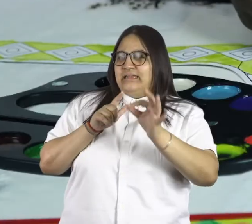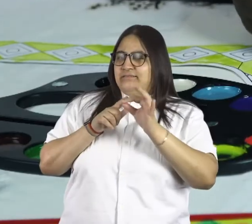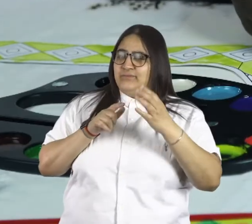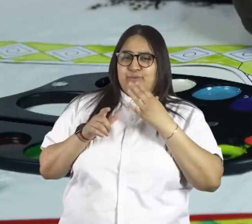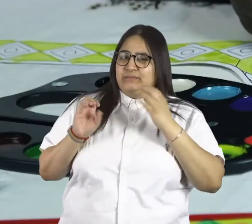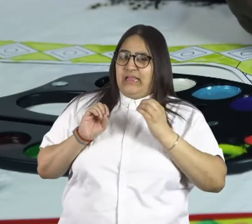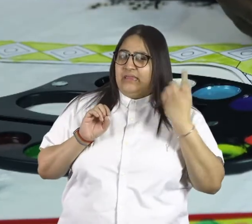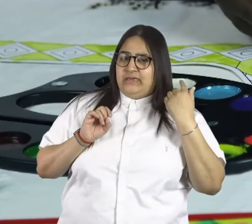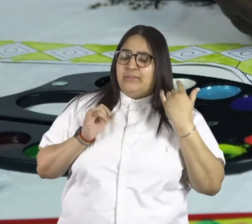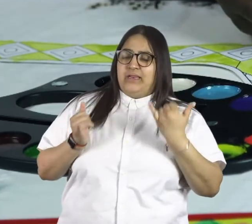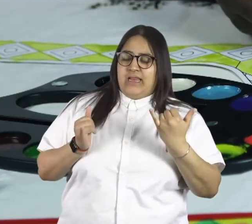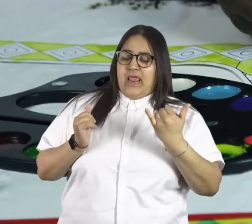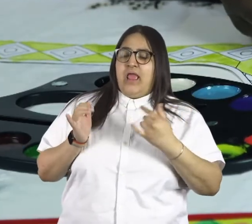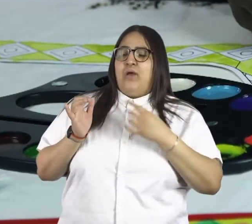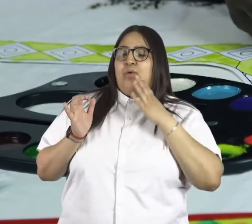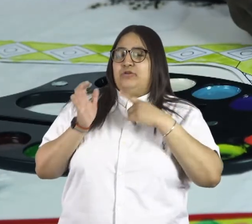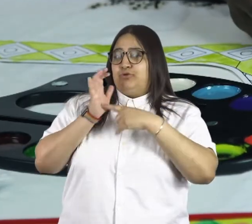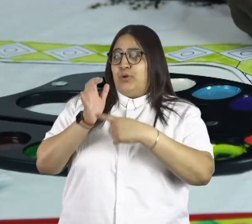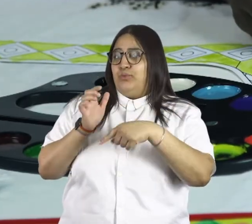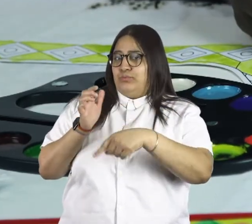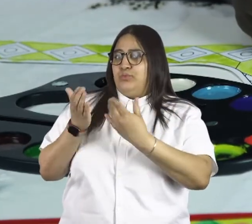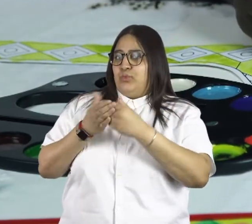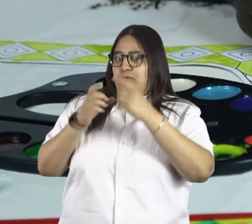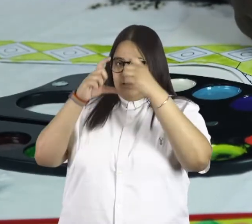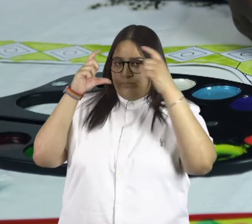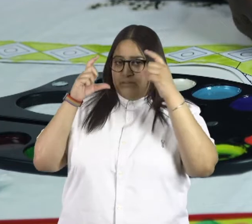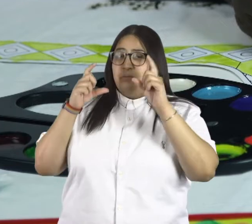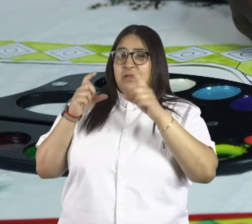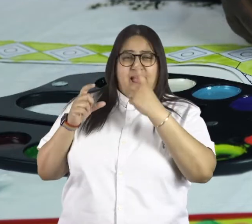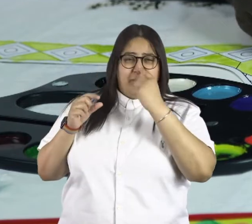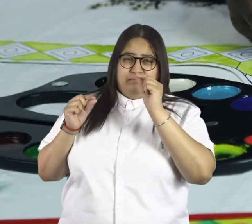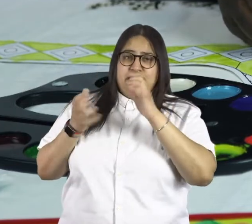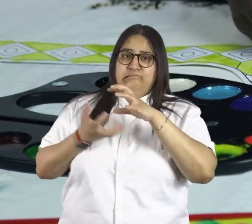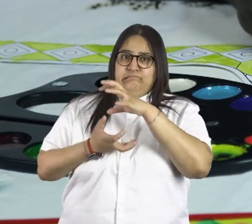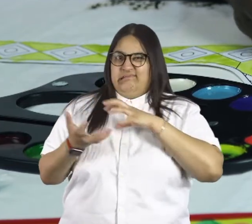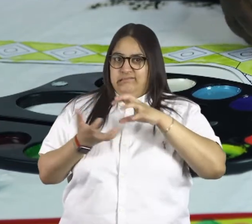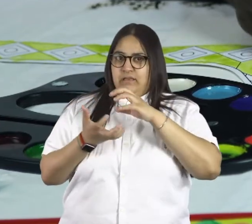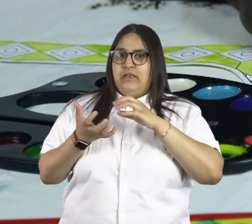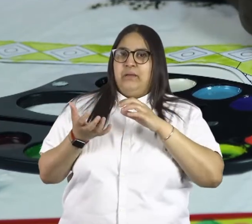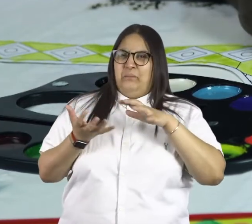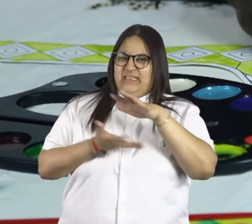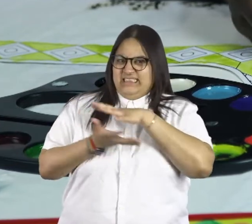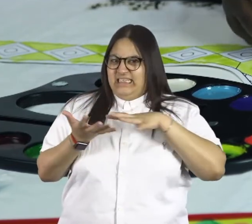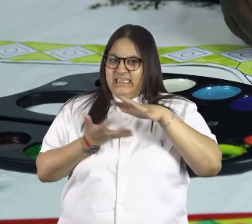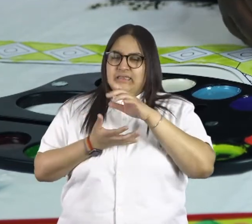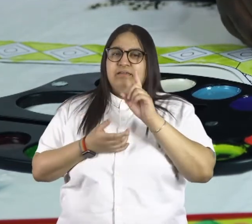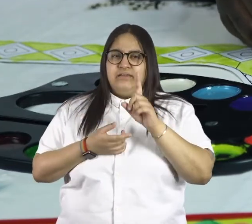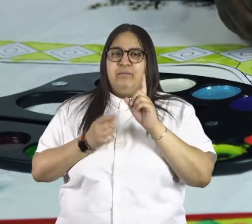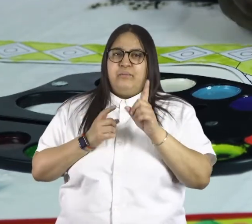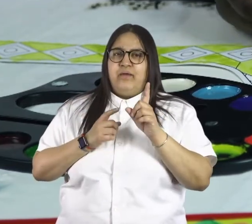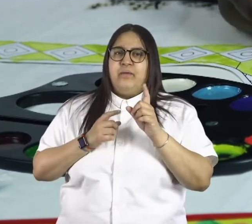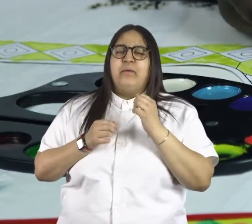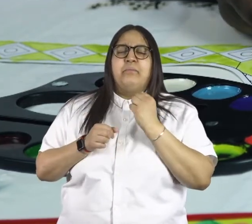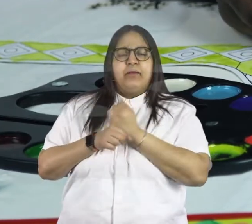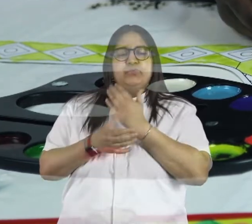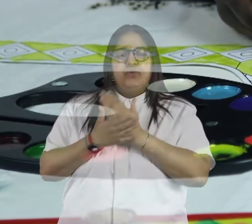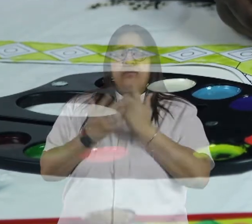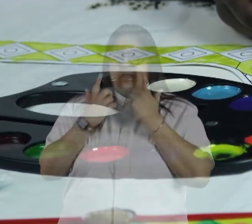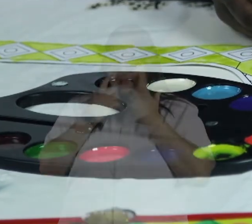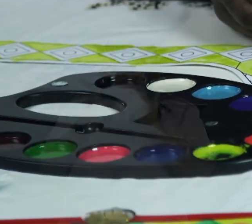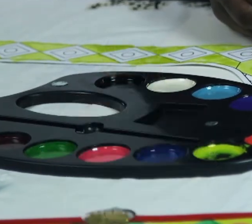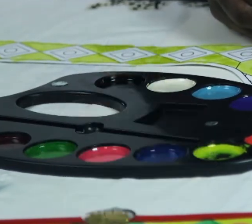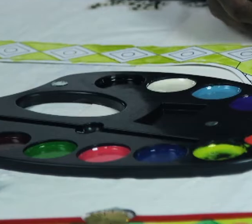Glitter can be messy. Oops, got some paint on my finger. Glitter can be messy, but you just have to be really careful, and I'll show you how to use